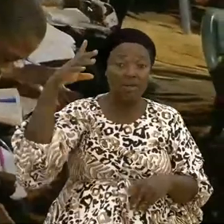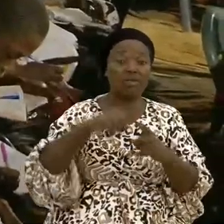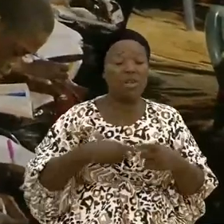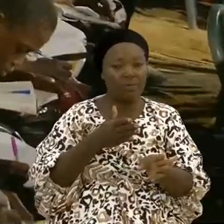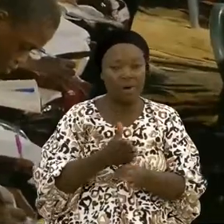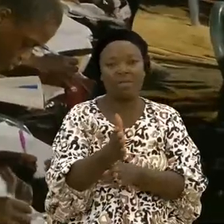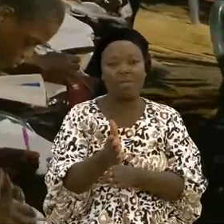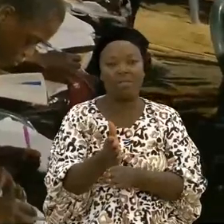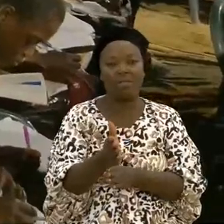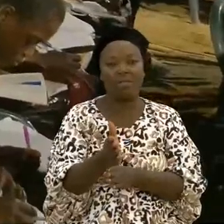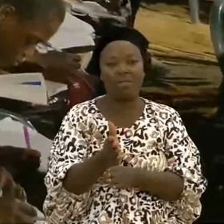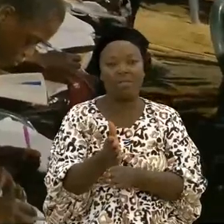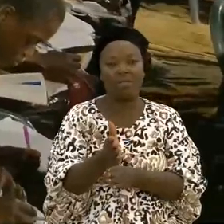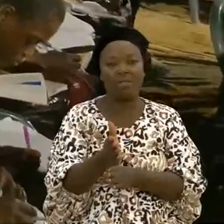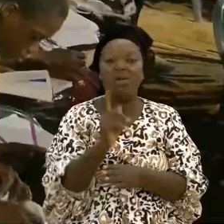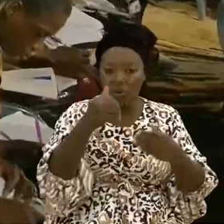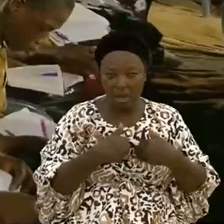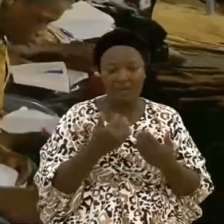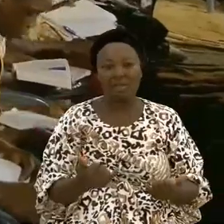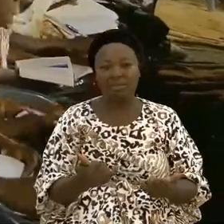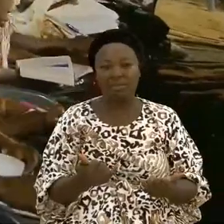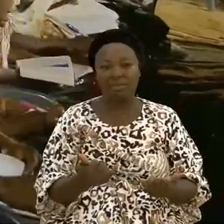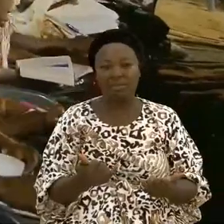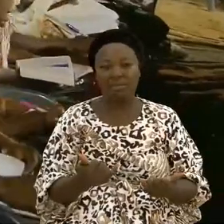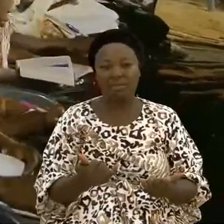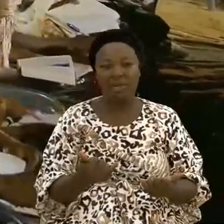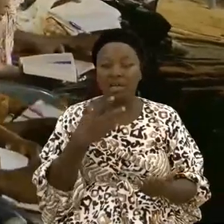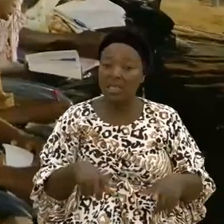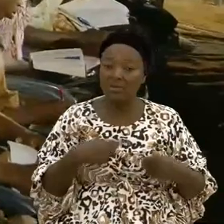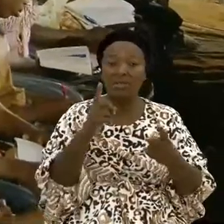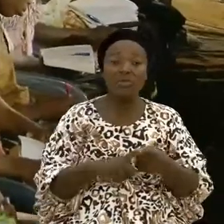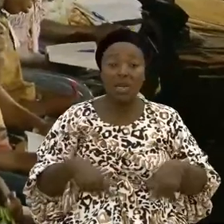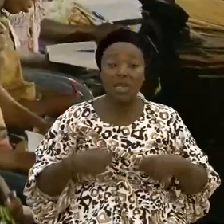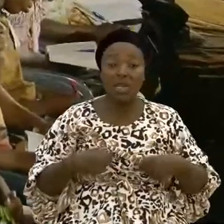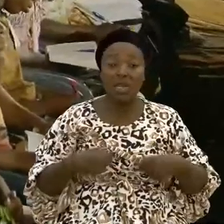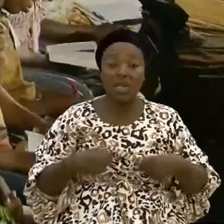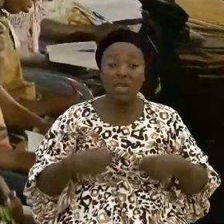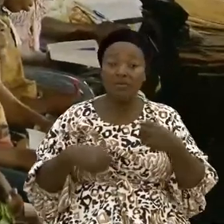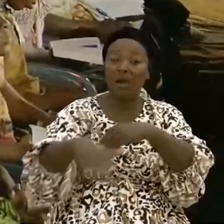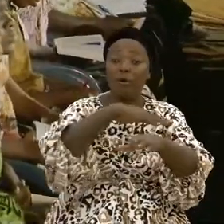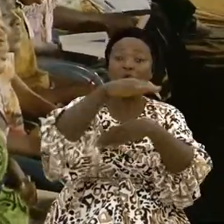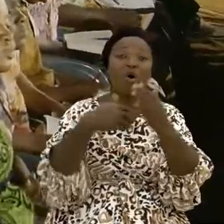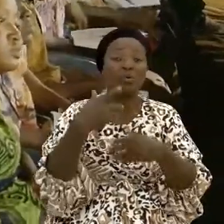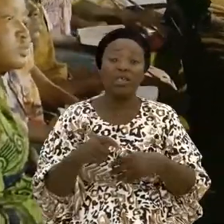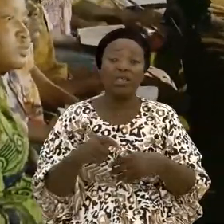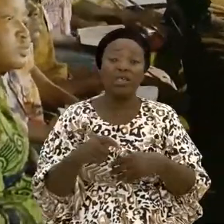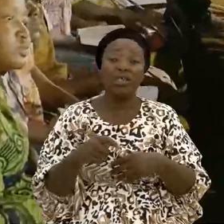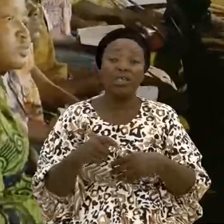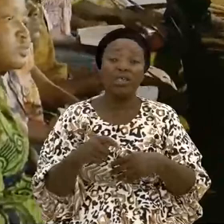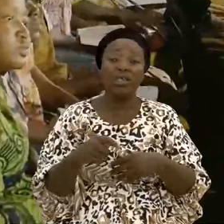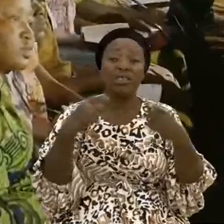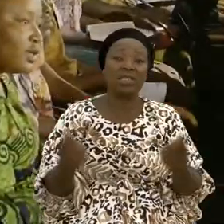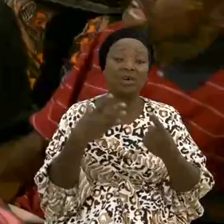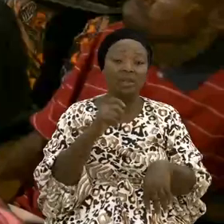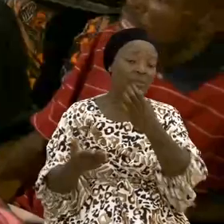you have it right now. The grace to live above all the sins of the past, you have that now